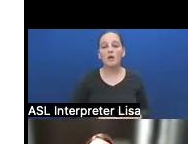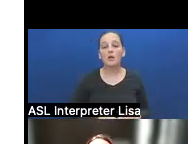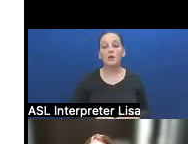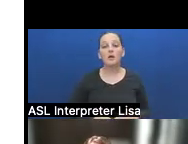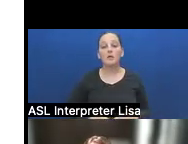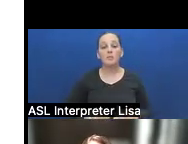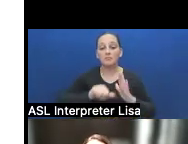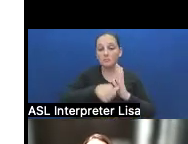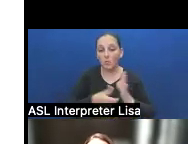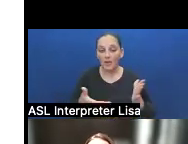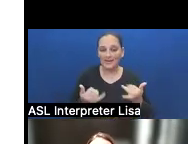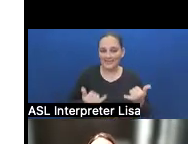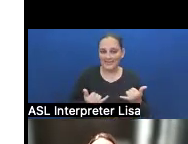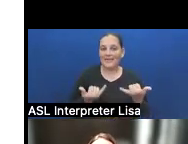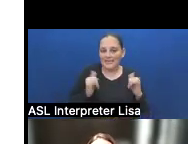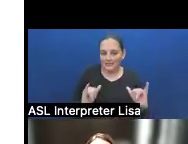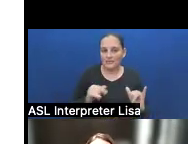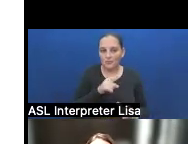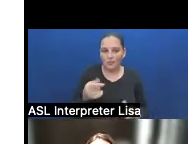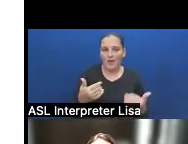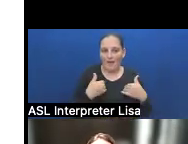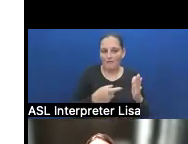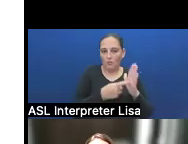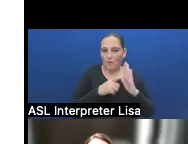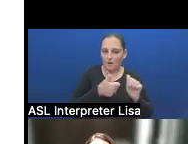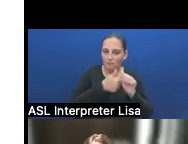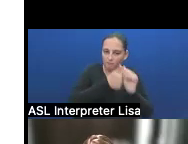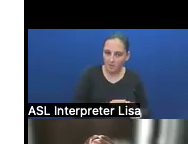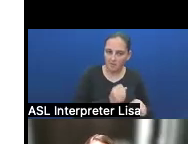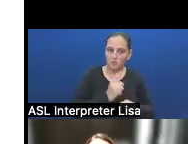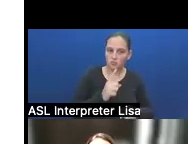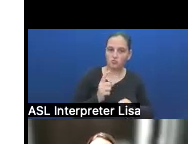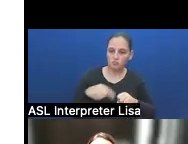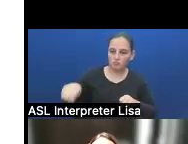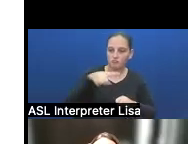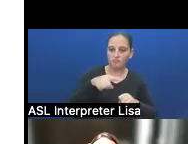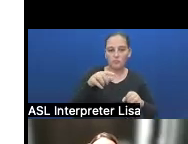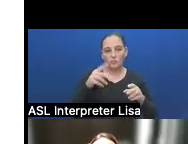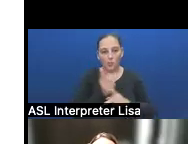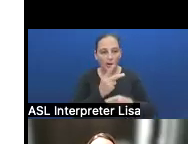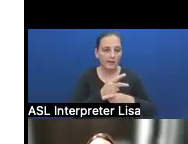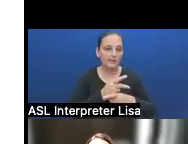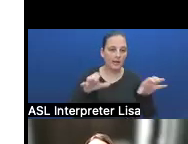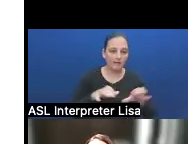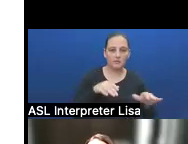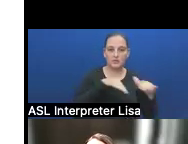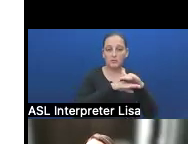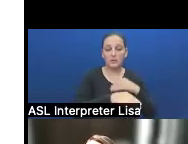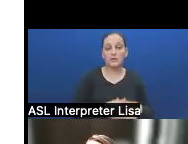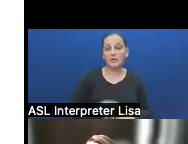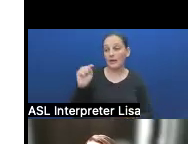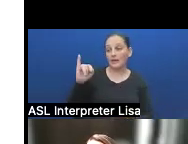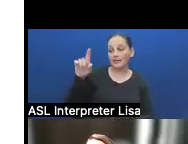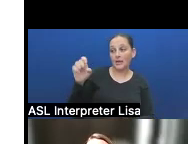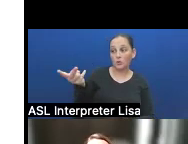requirements today to make sure your products, your activities are accessible. And if the new Title II regs